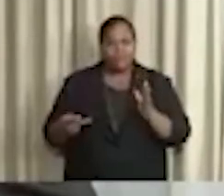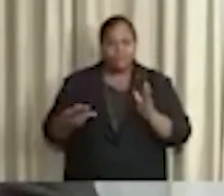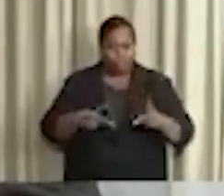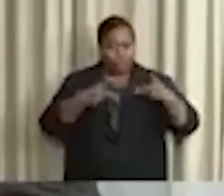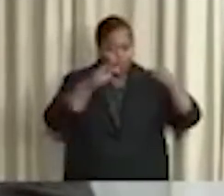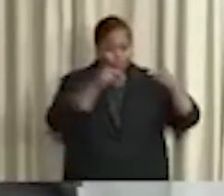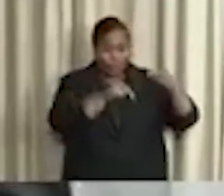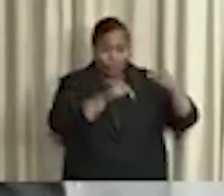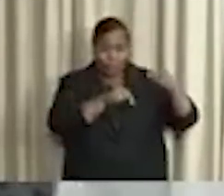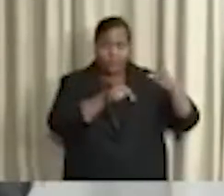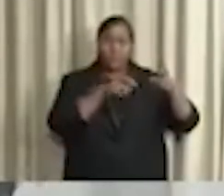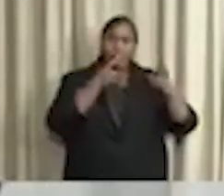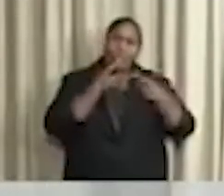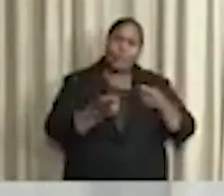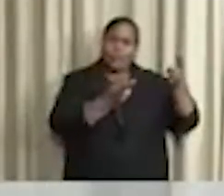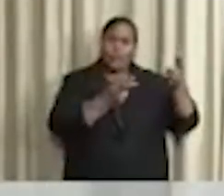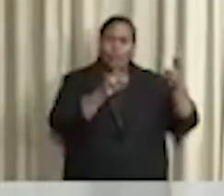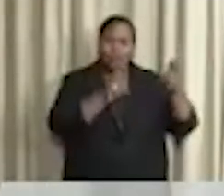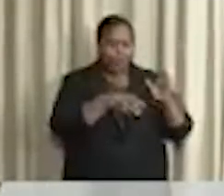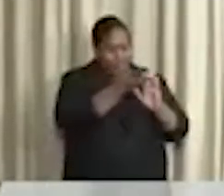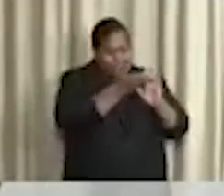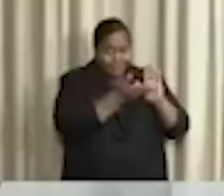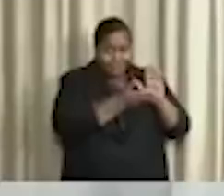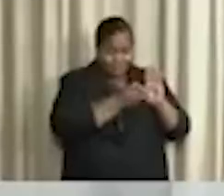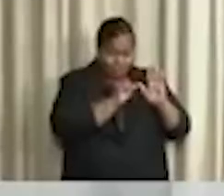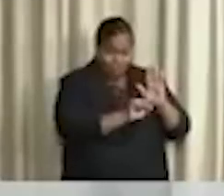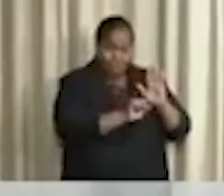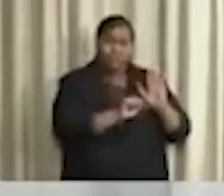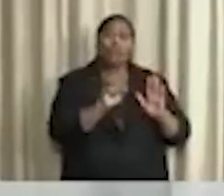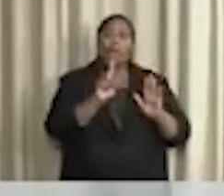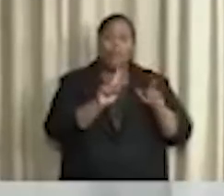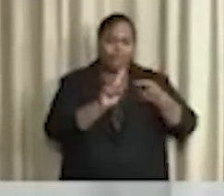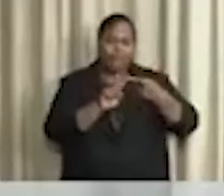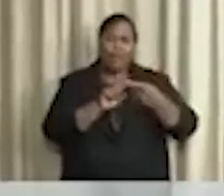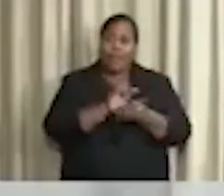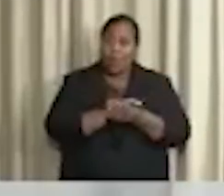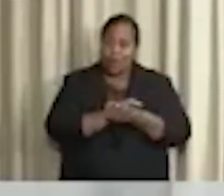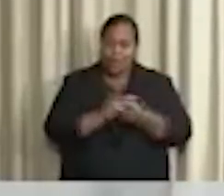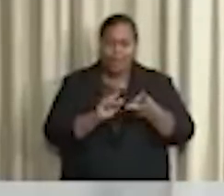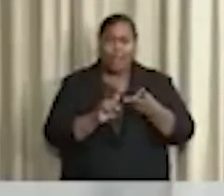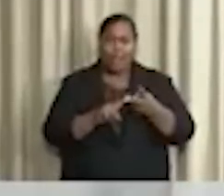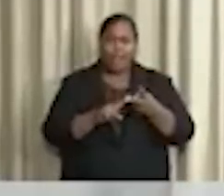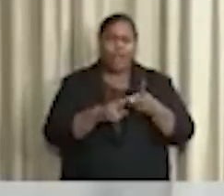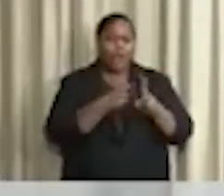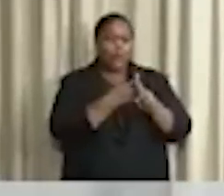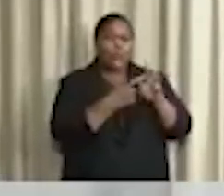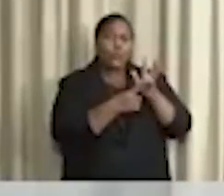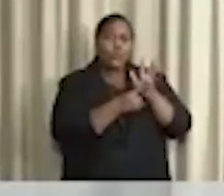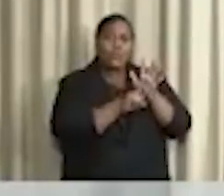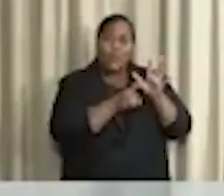to recommend international Codex standards for Yangona, Noni Jews in the